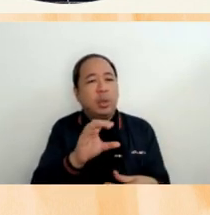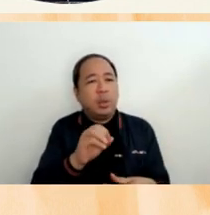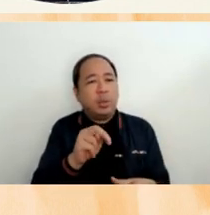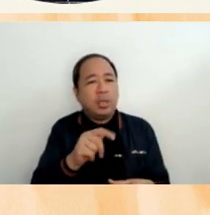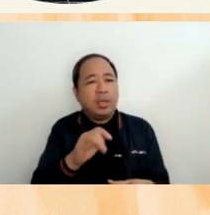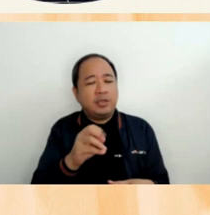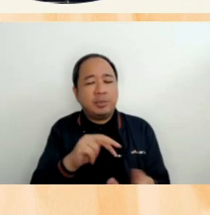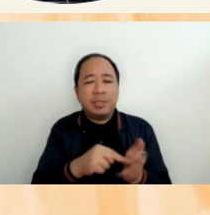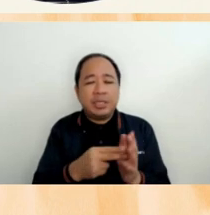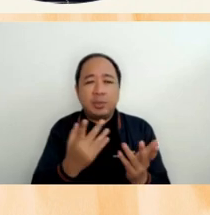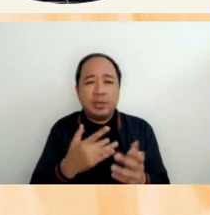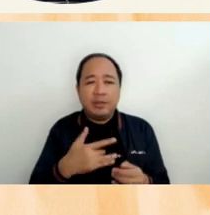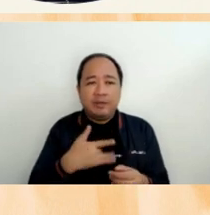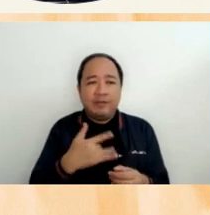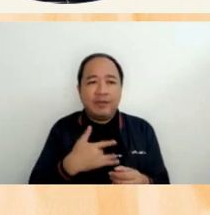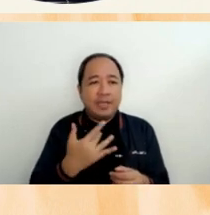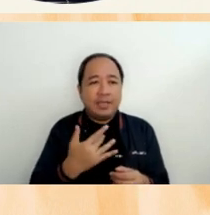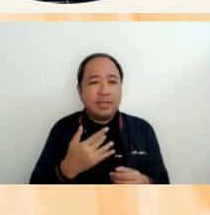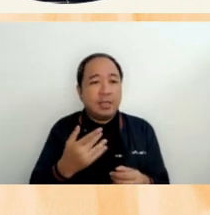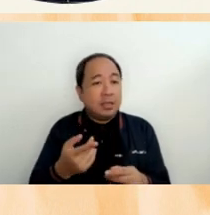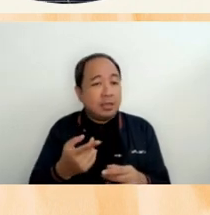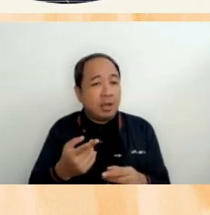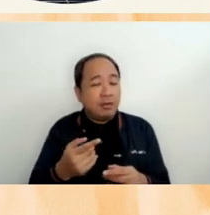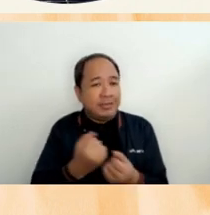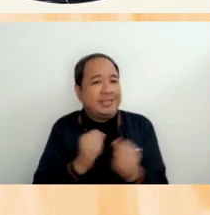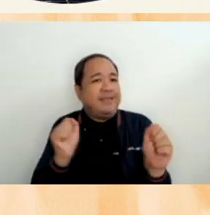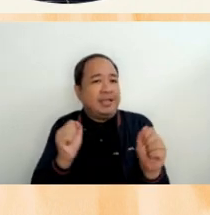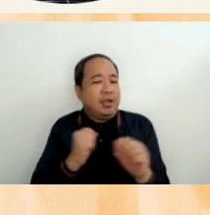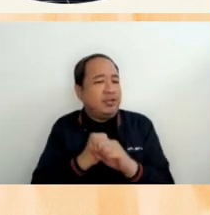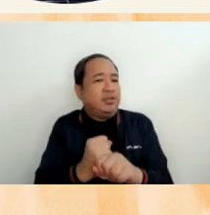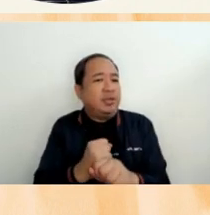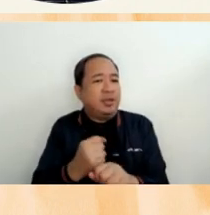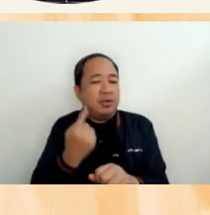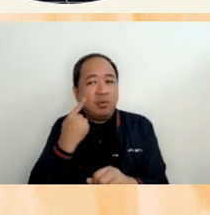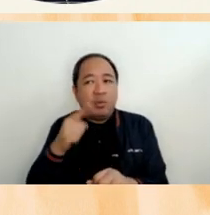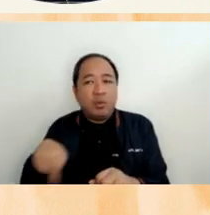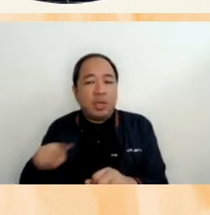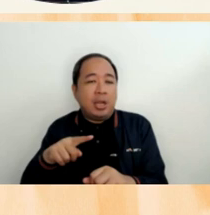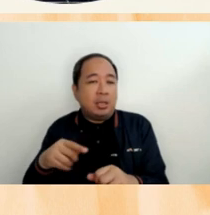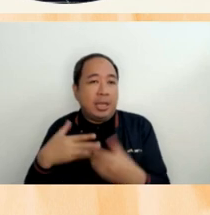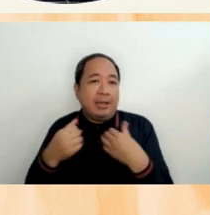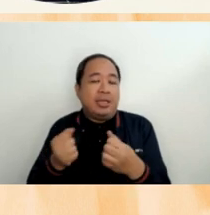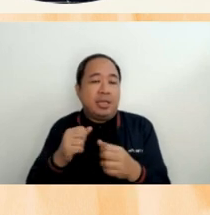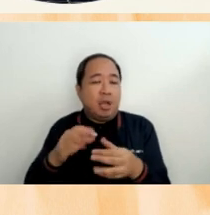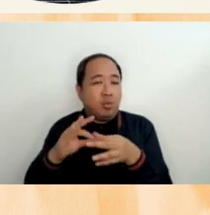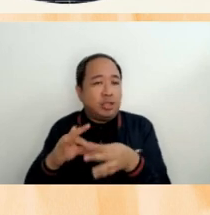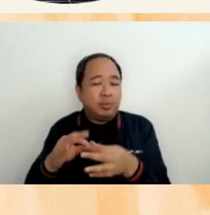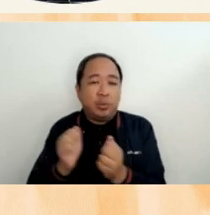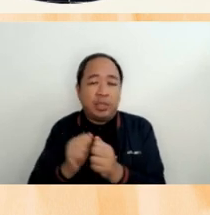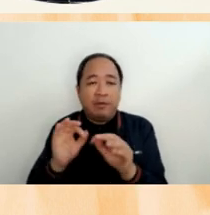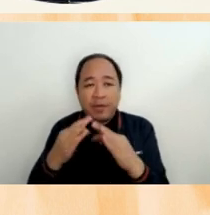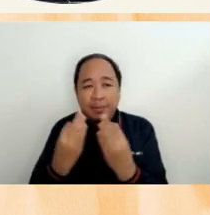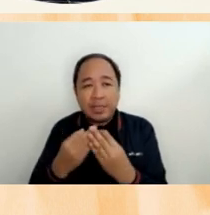security that comes from close and healthy relationships with family, friends, or the community.